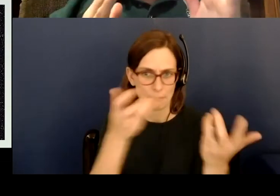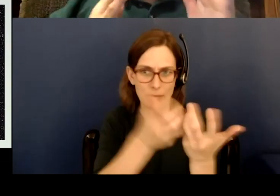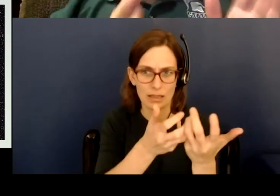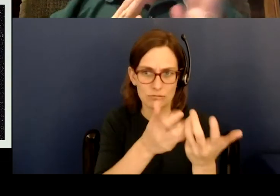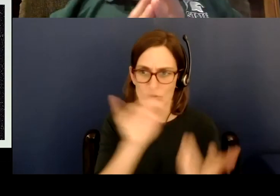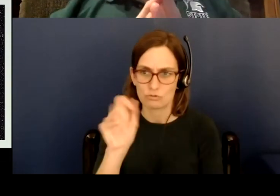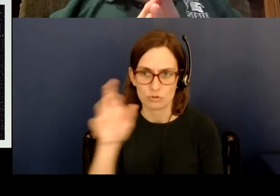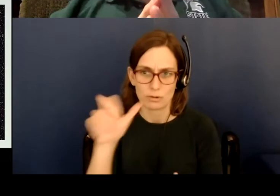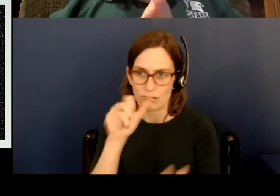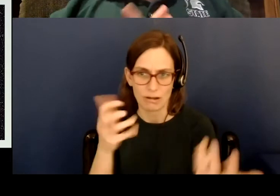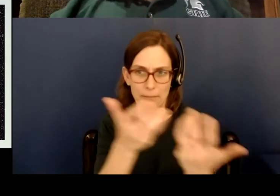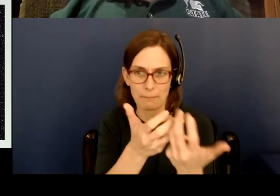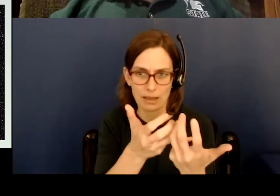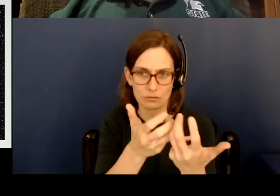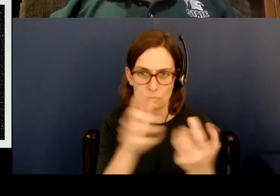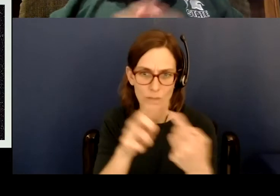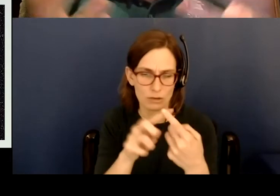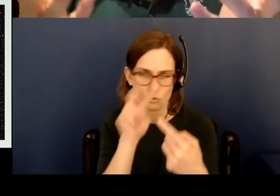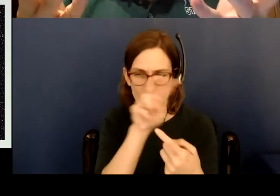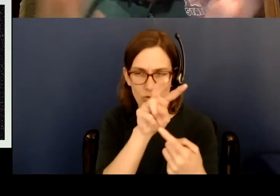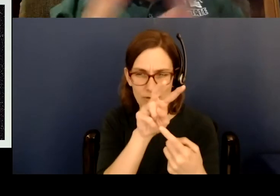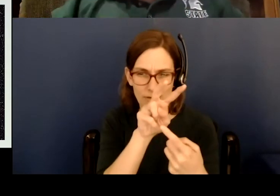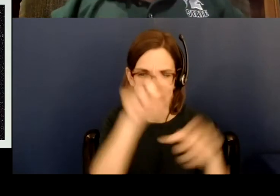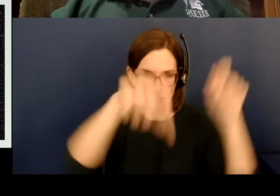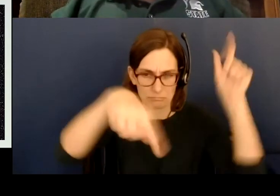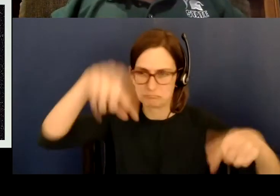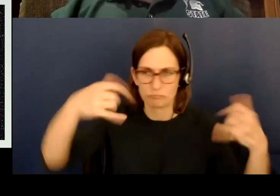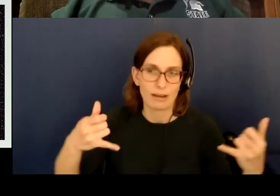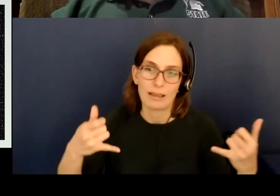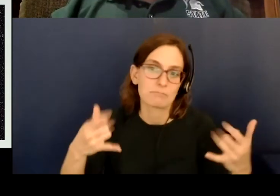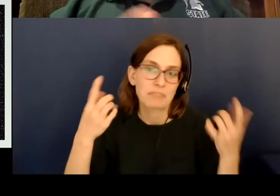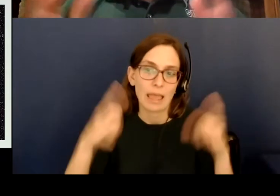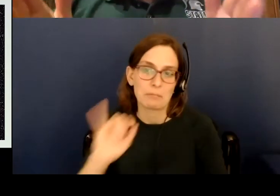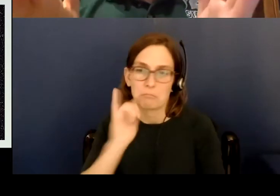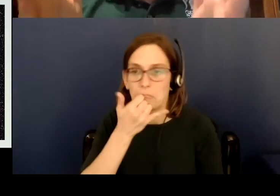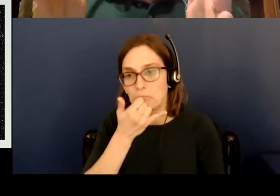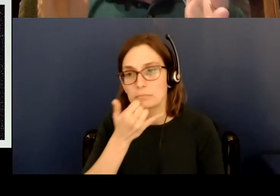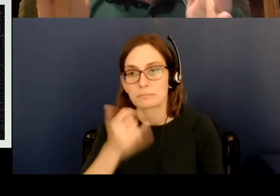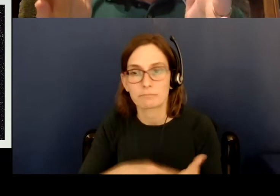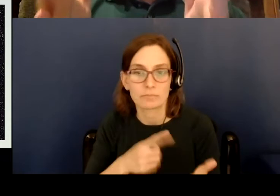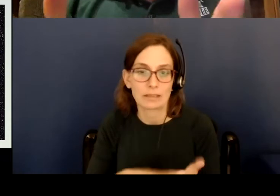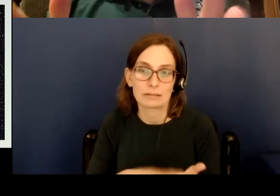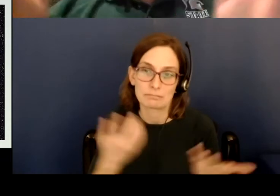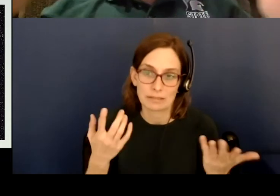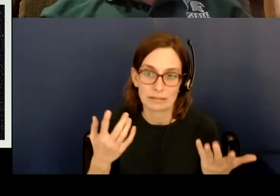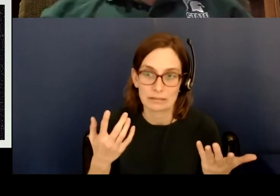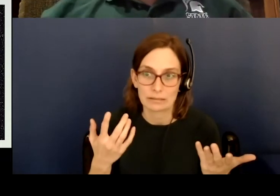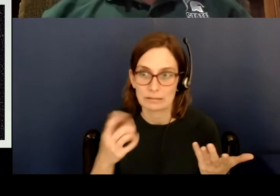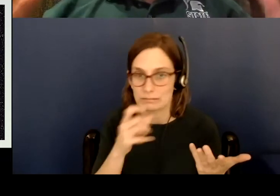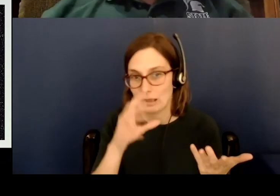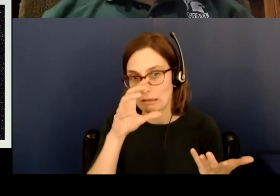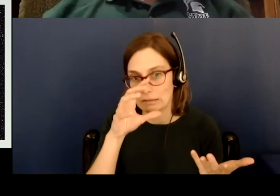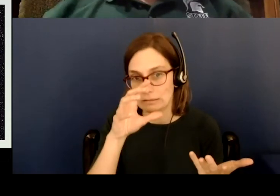sky when you're looking at these. So these things happen. Fortunately, I caught that one. I did not catch that they were in December and not